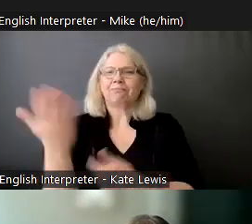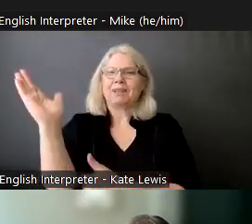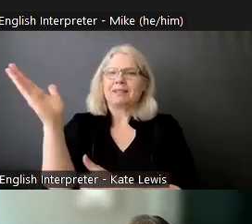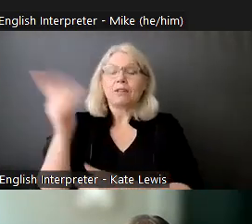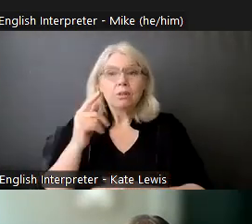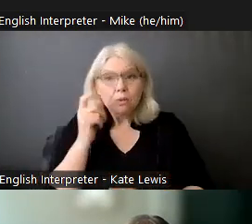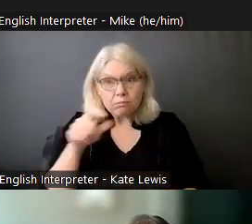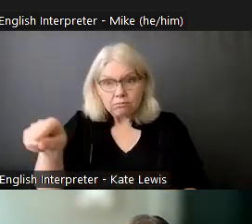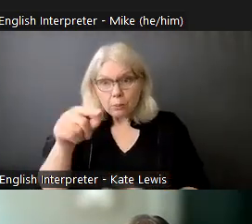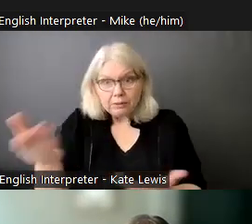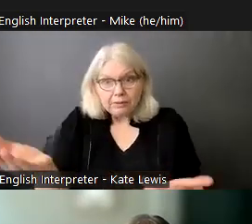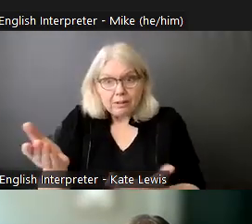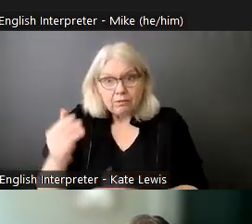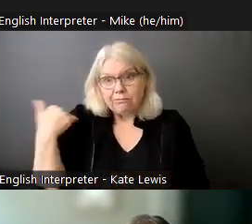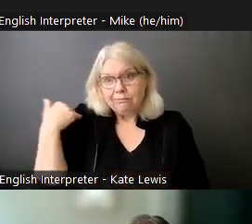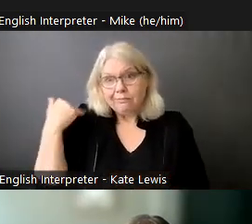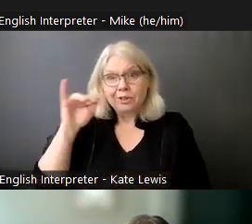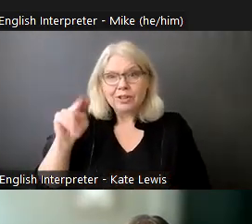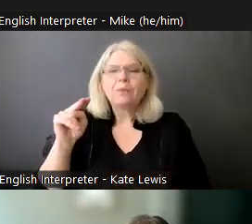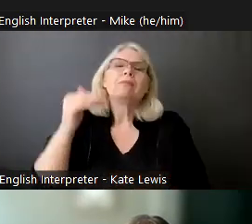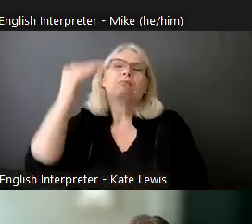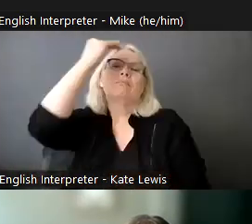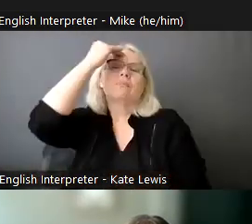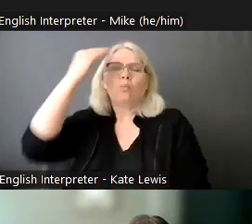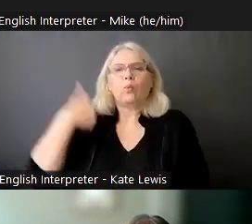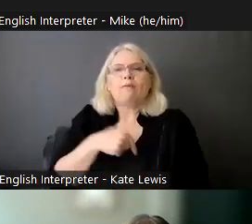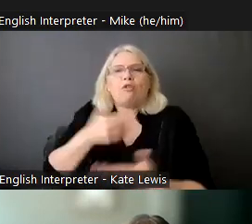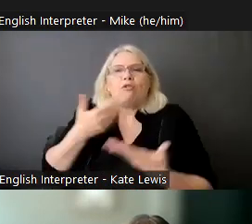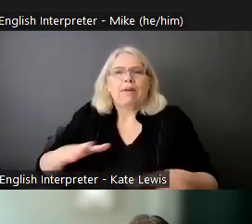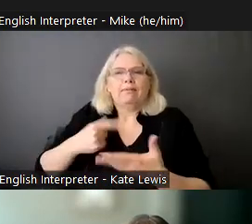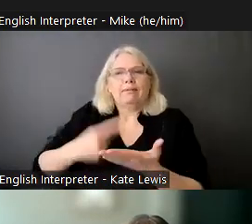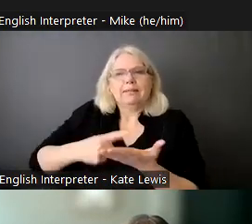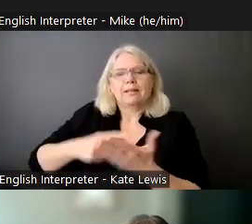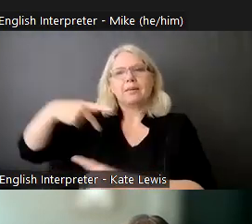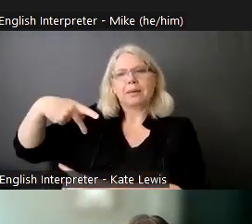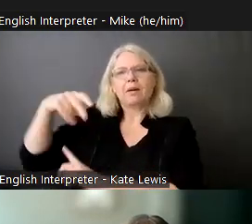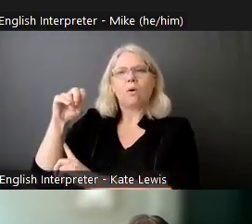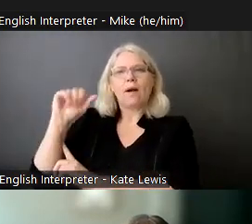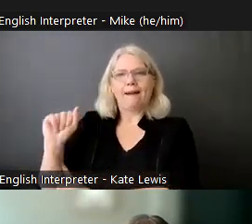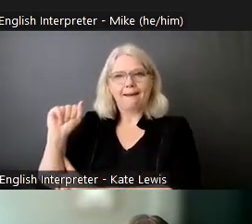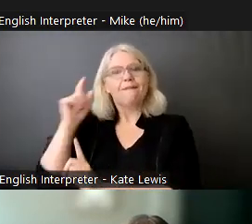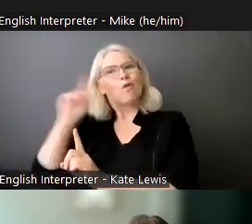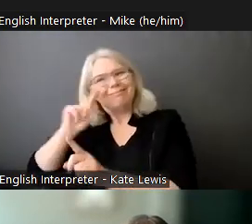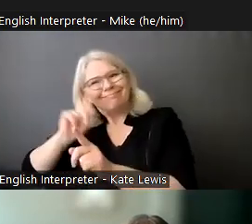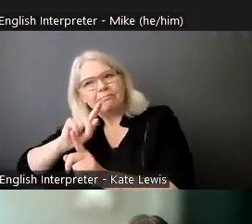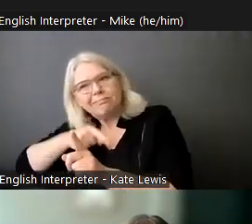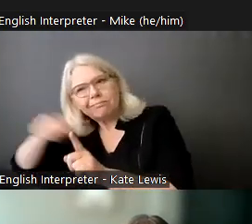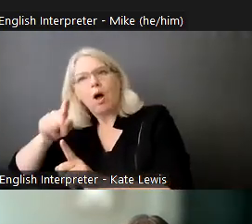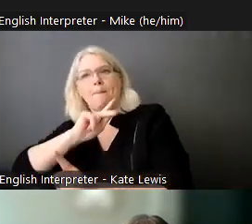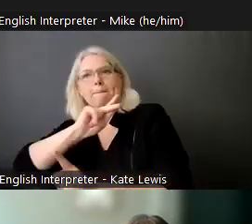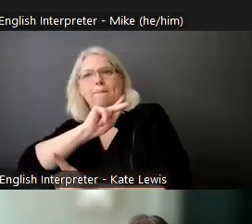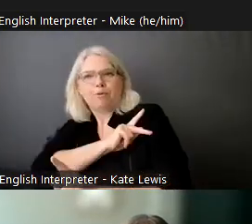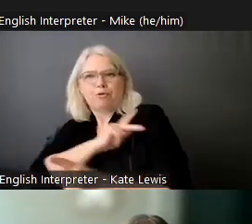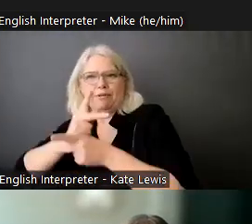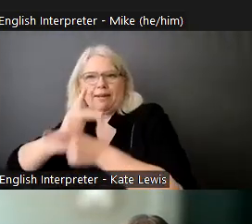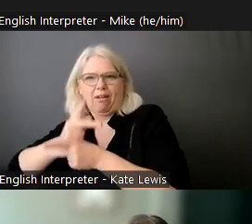that we discussed power of attorney for personal care. So we're going to follow up with that today, just discussing the personal